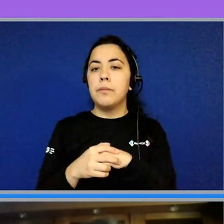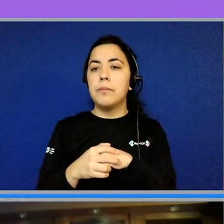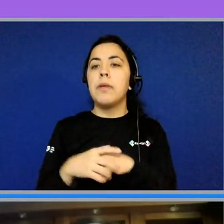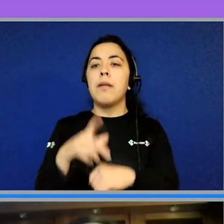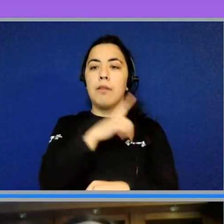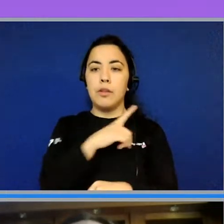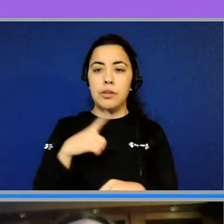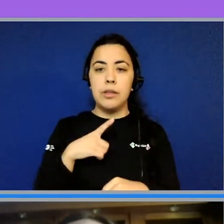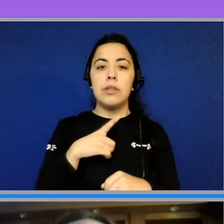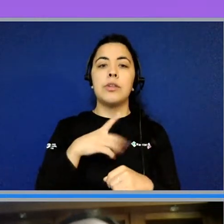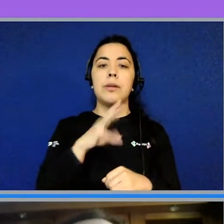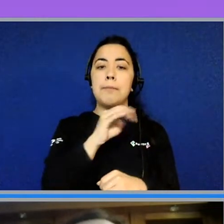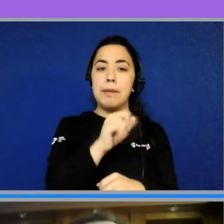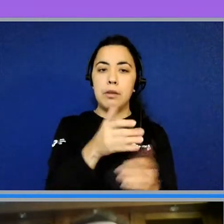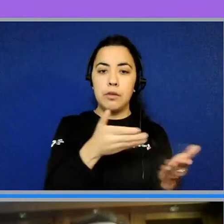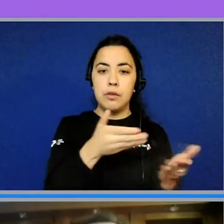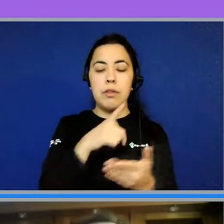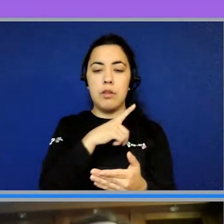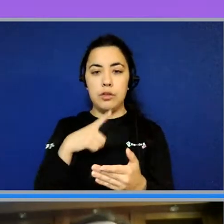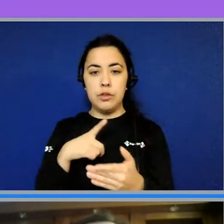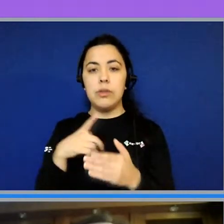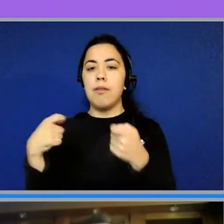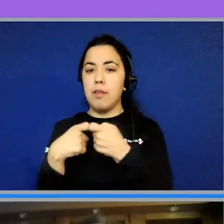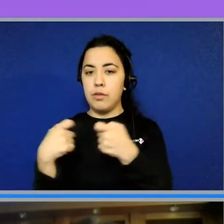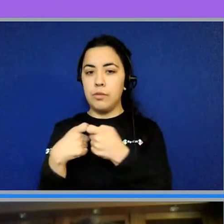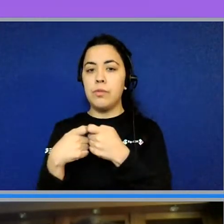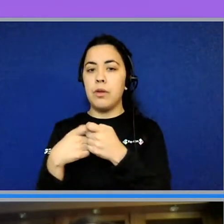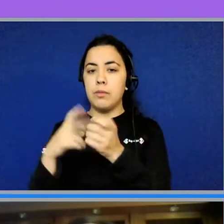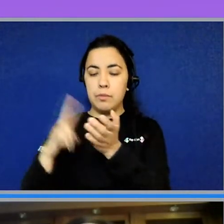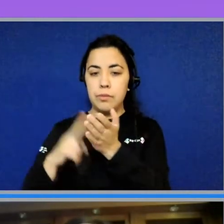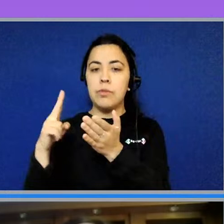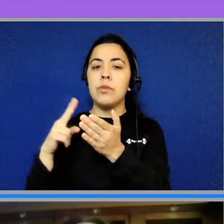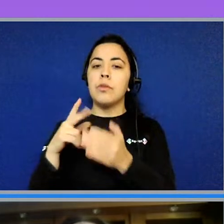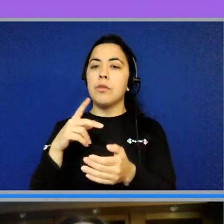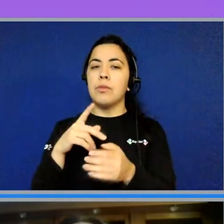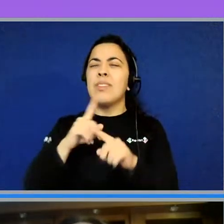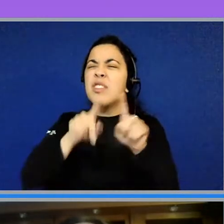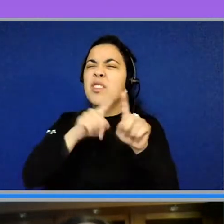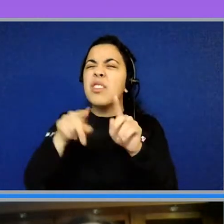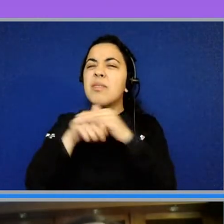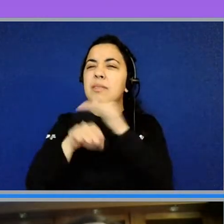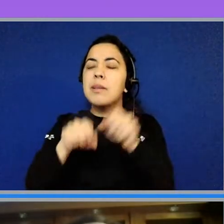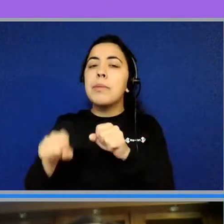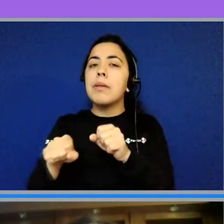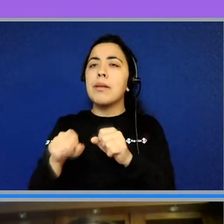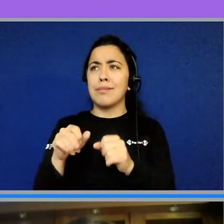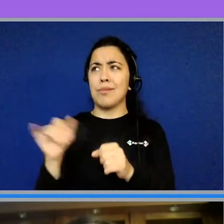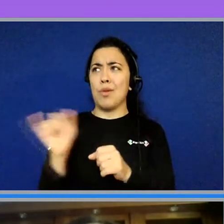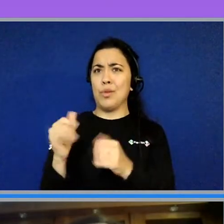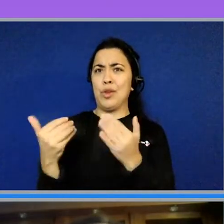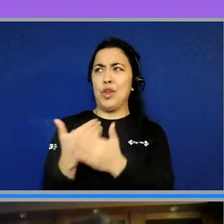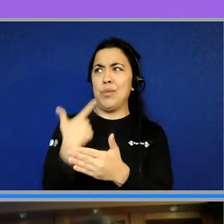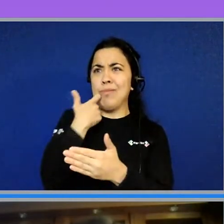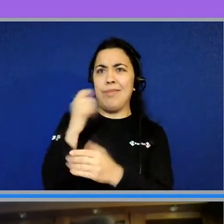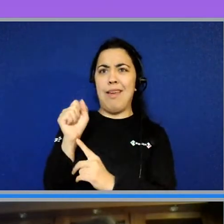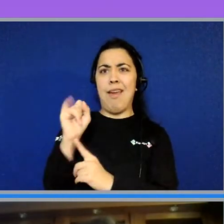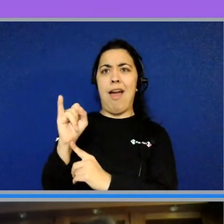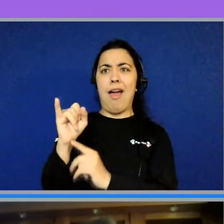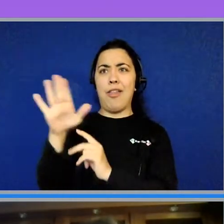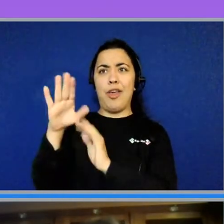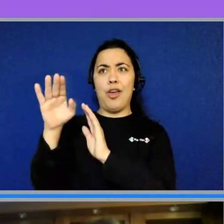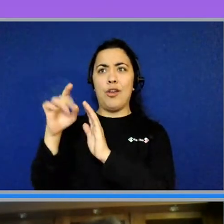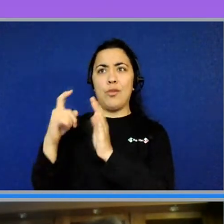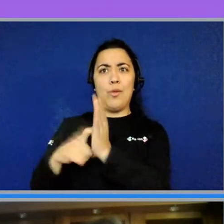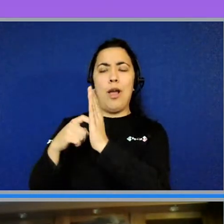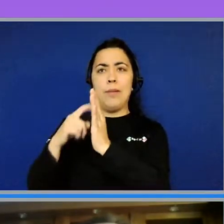legislation, we have accessibility in the electronic signatures, even in the new artificial intelligence regulation, there are requirements